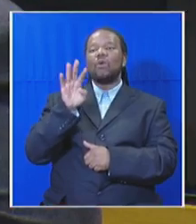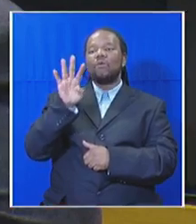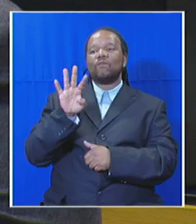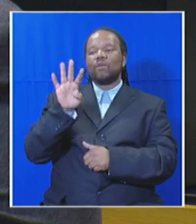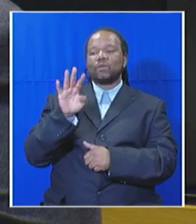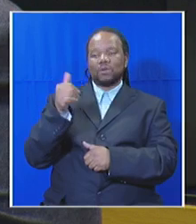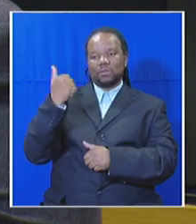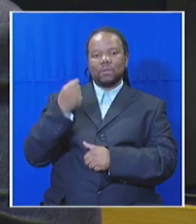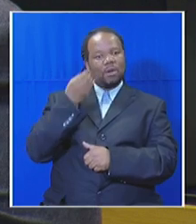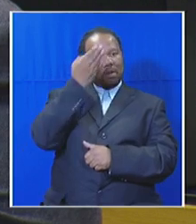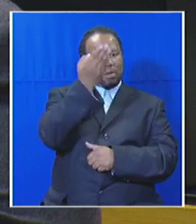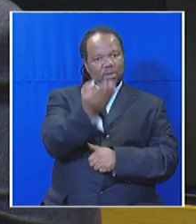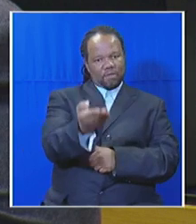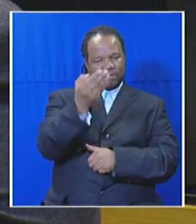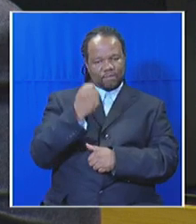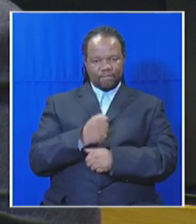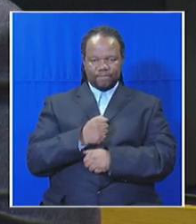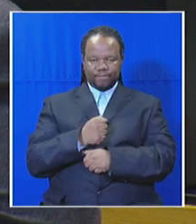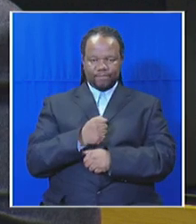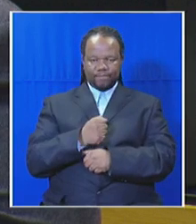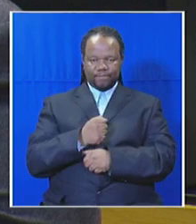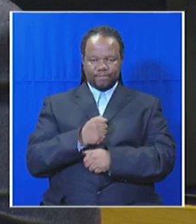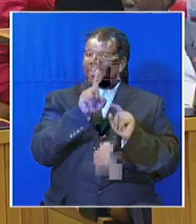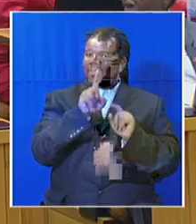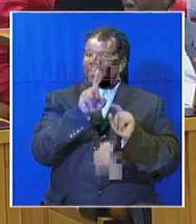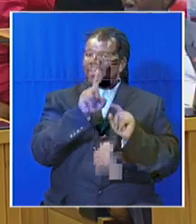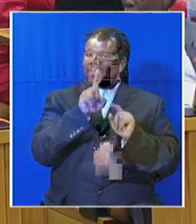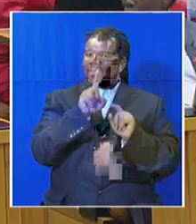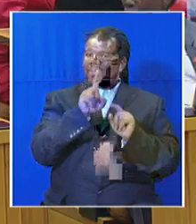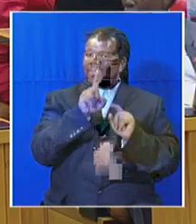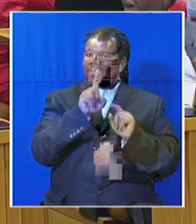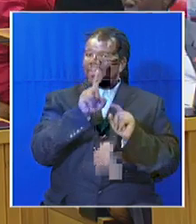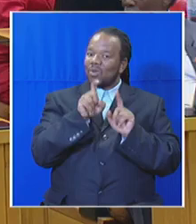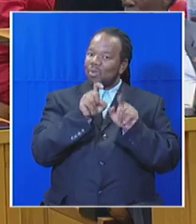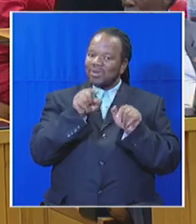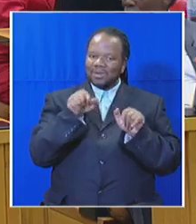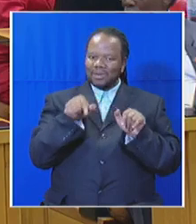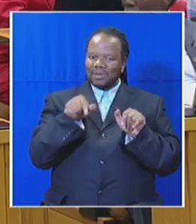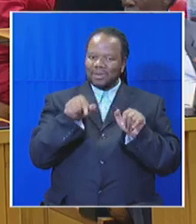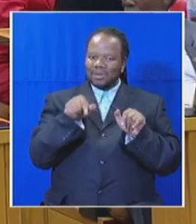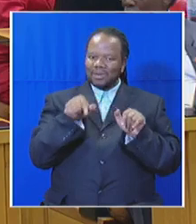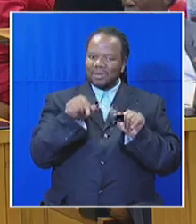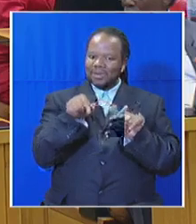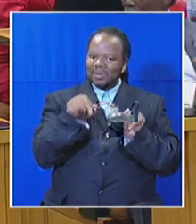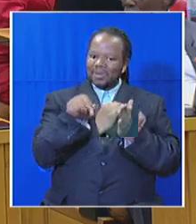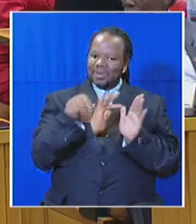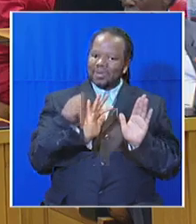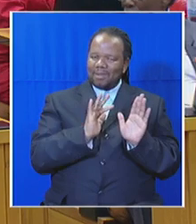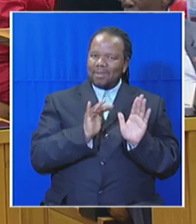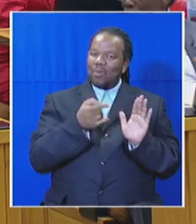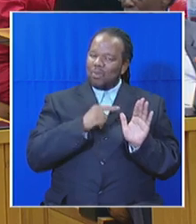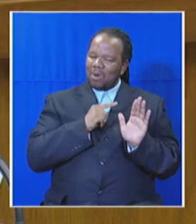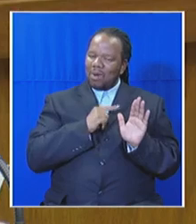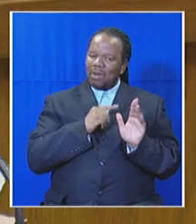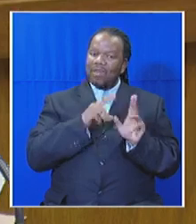premature as matters have not yet concluded by this very House. I